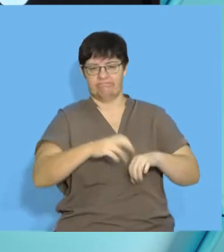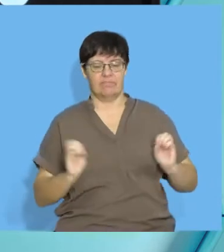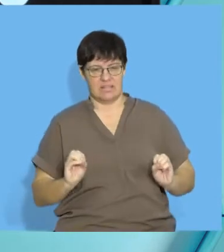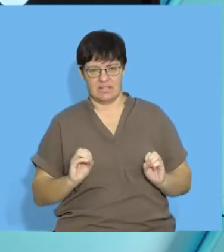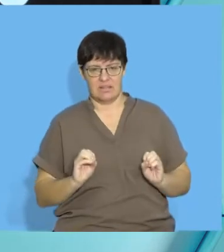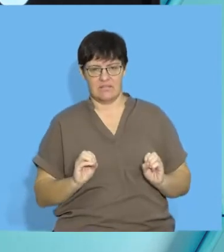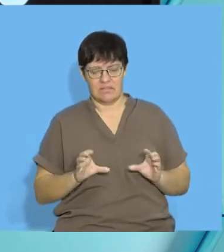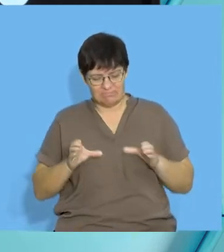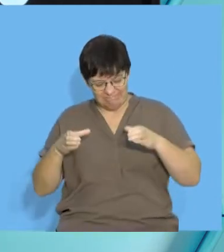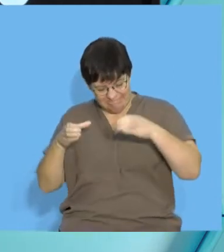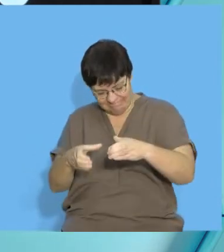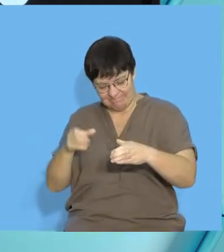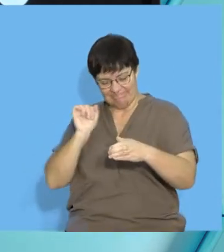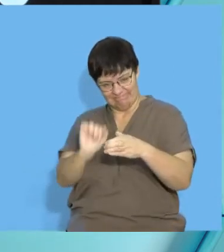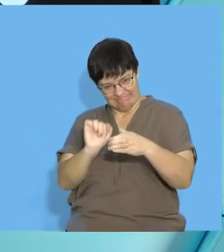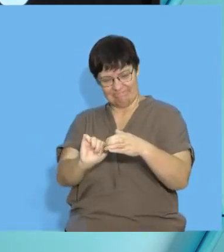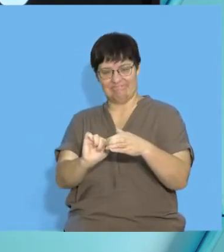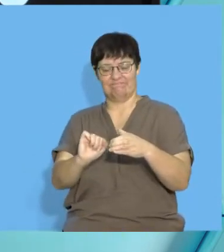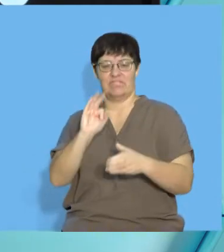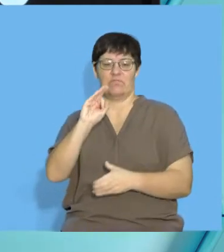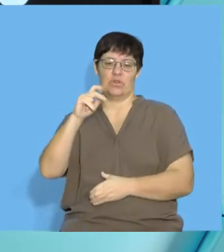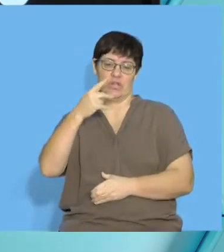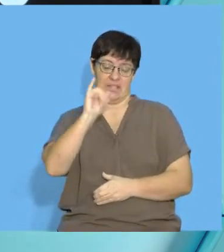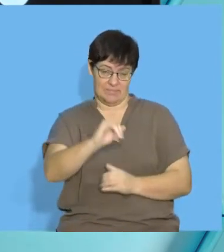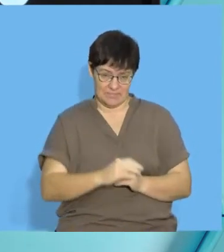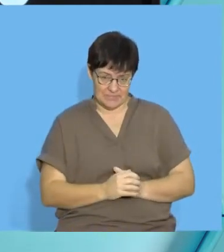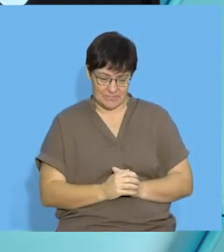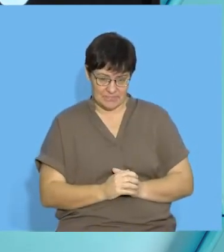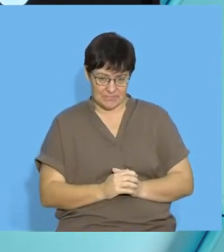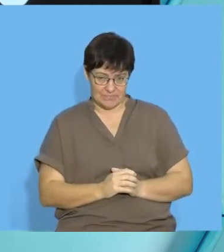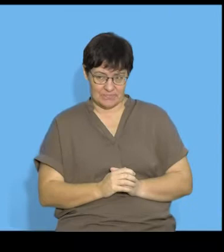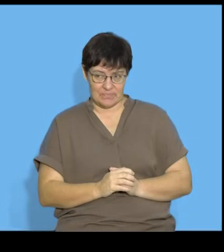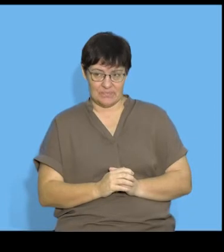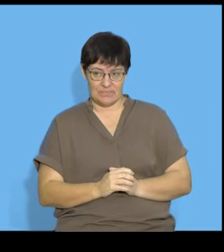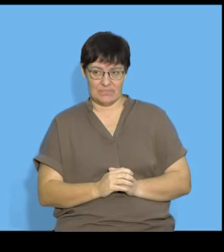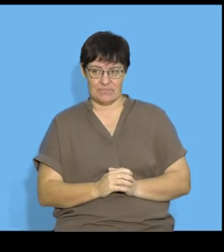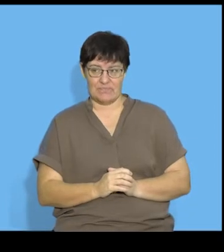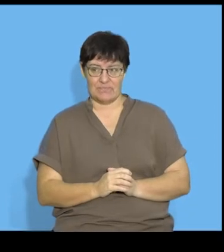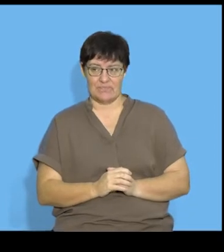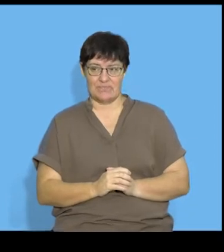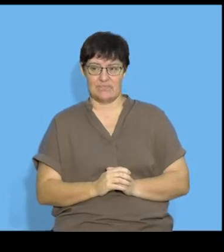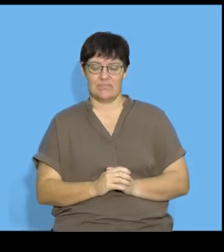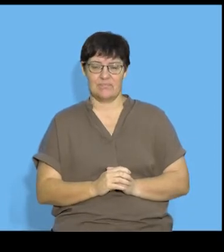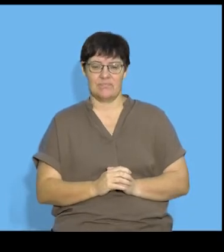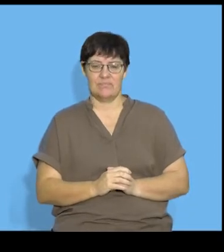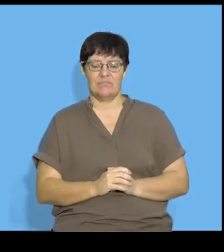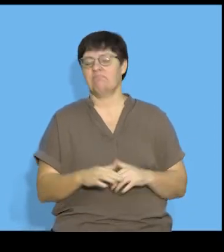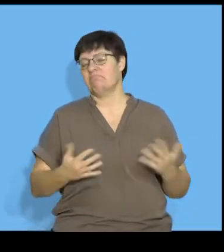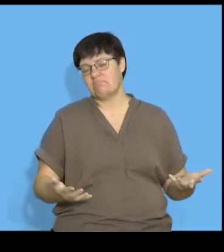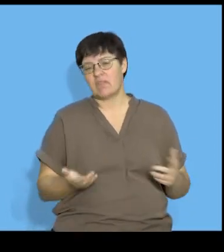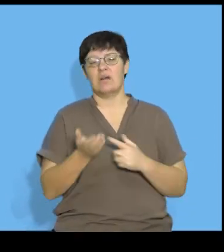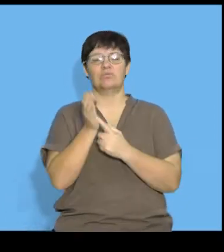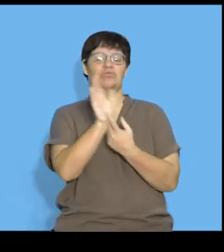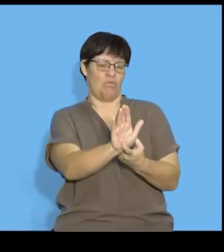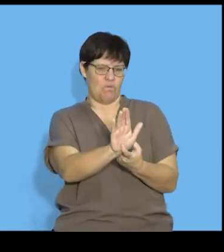kingdom fungi, right? And these are the characteristics that they're going to show. Okay, guys, so let me show you what